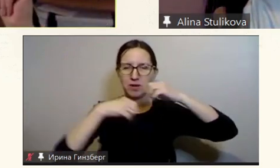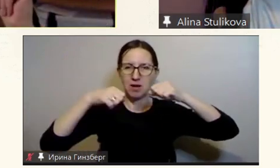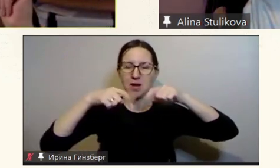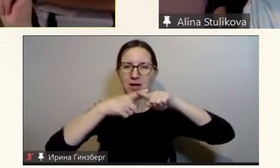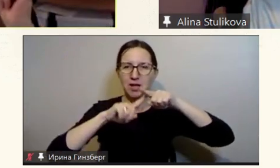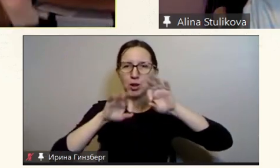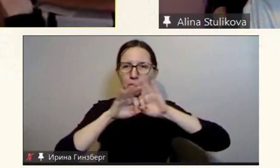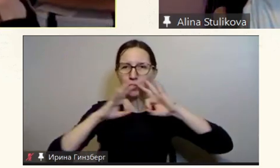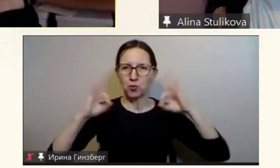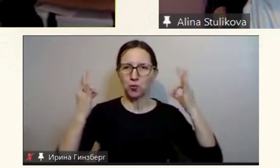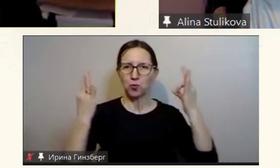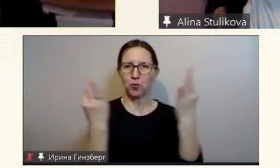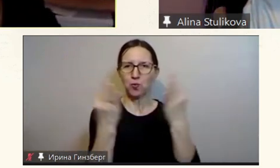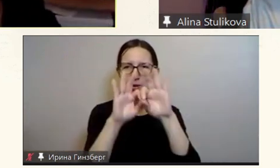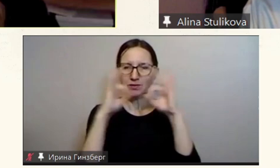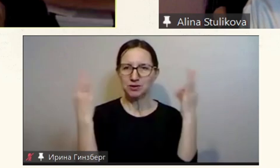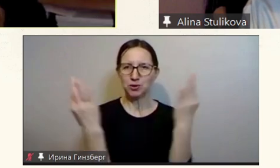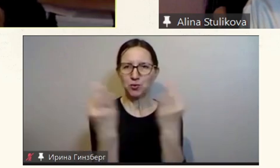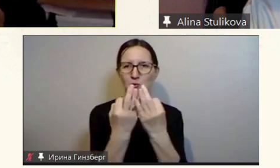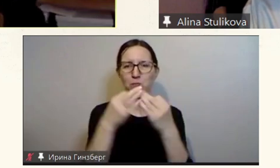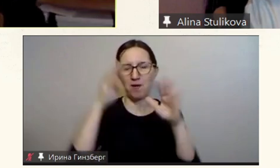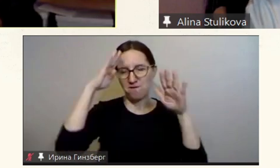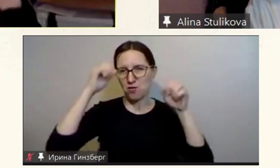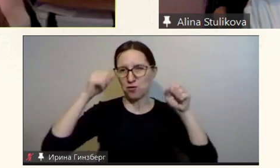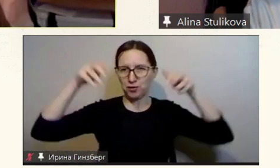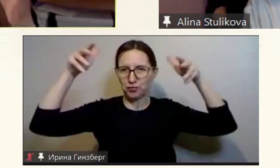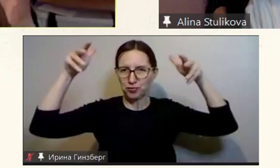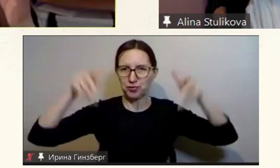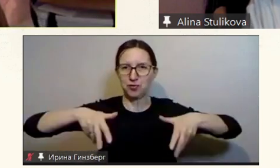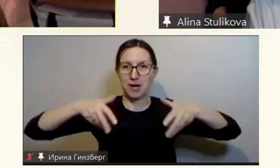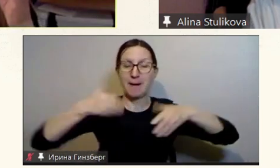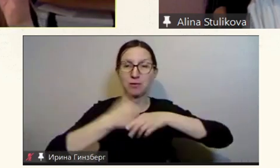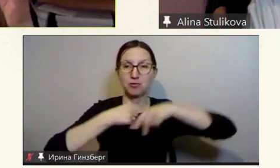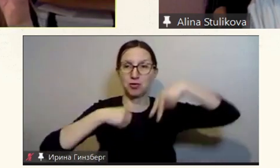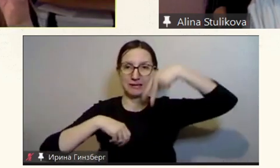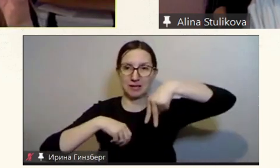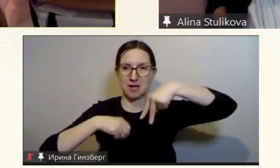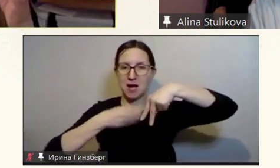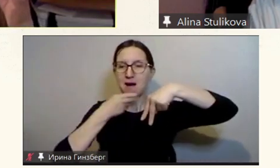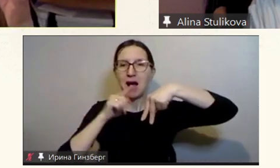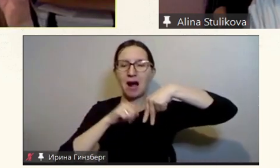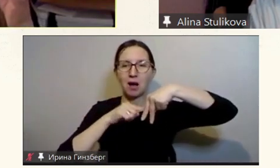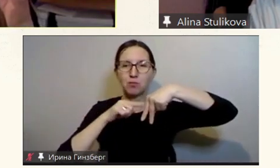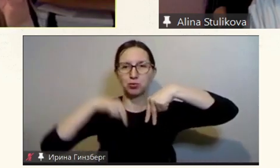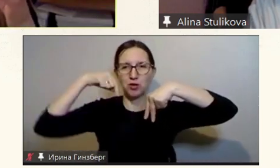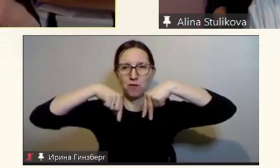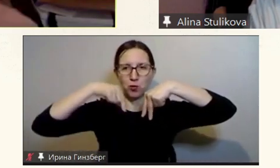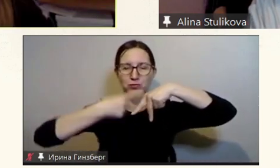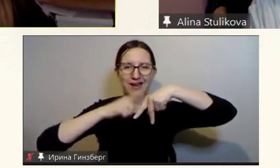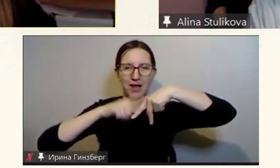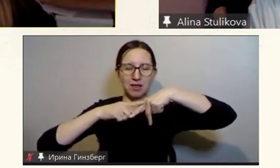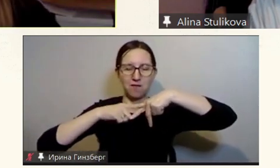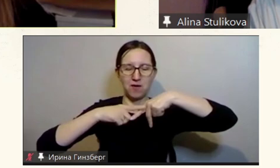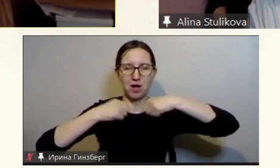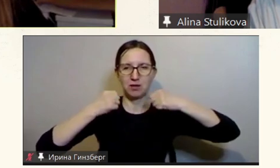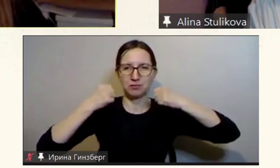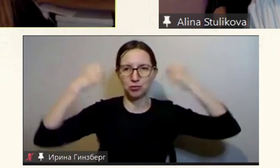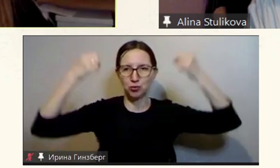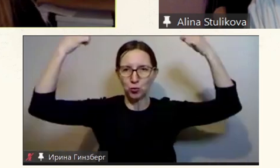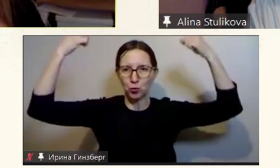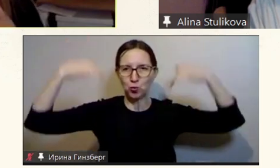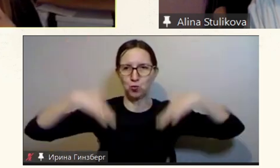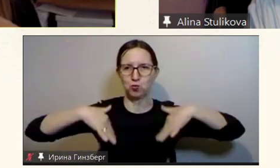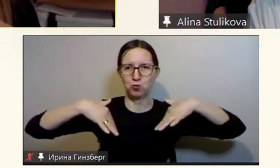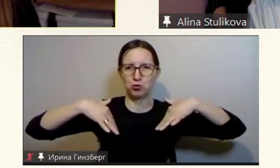off inside this shower, and he is drawn down by a